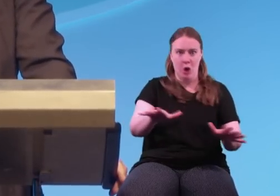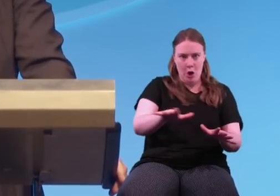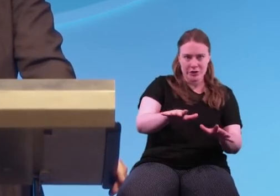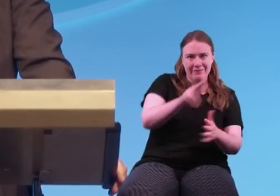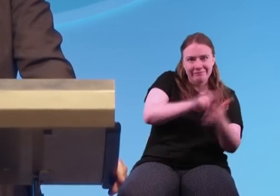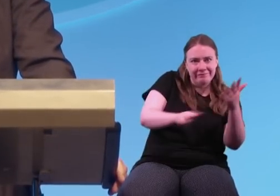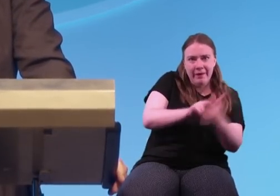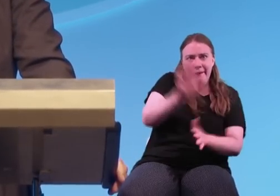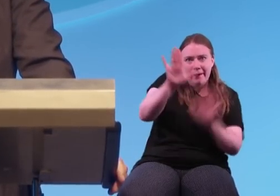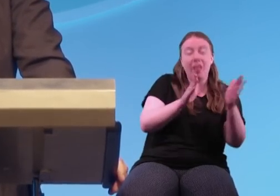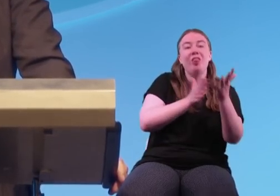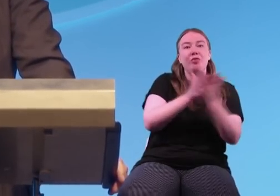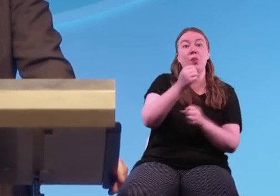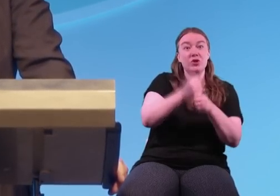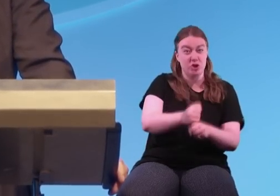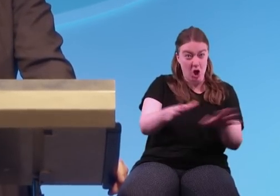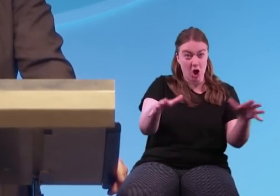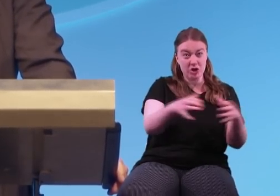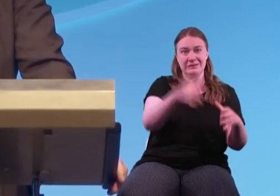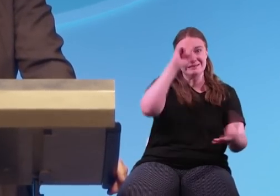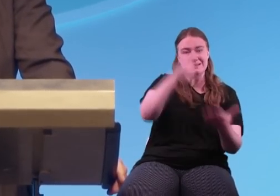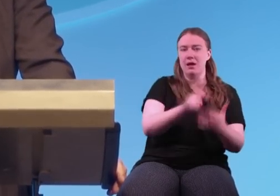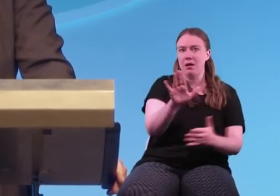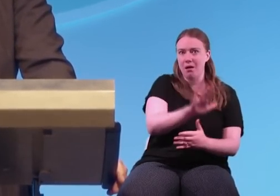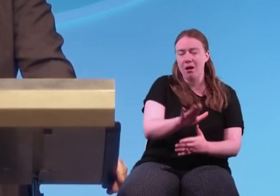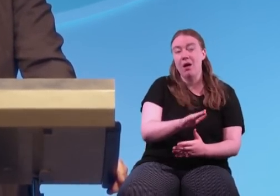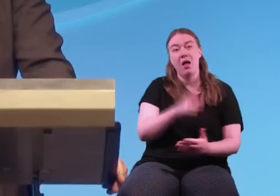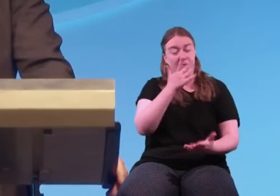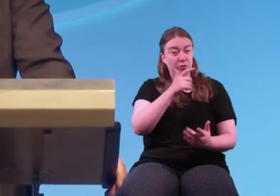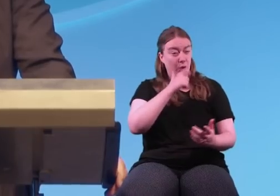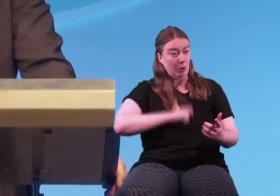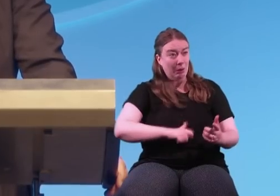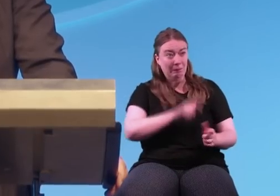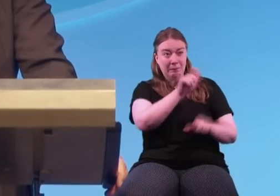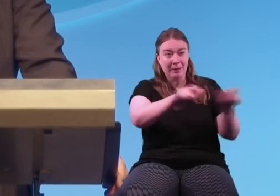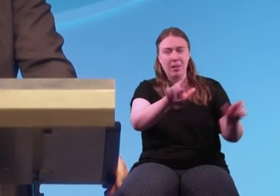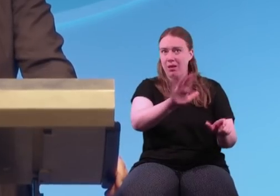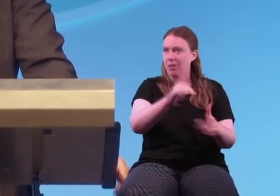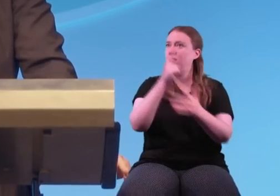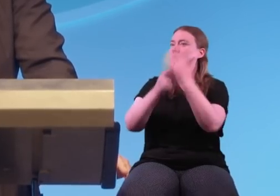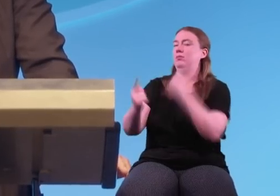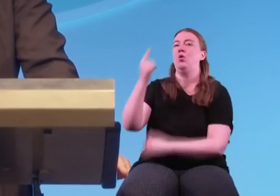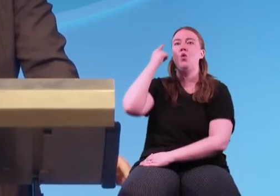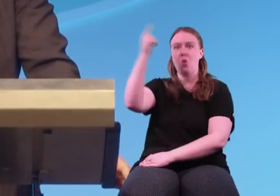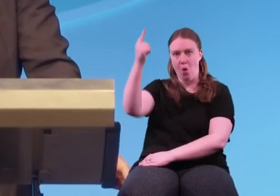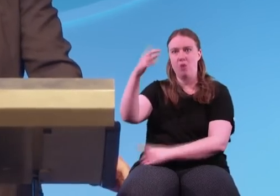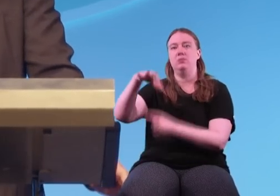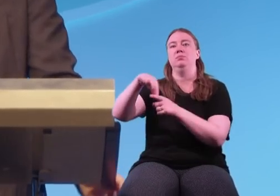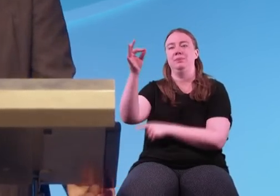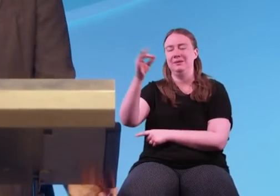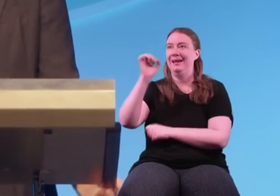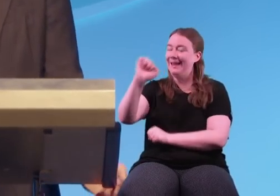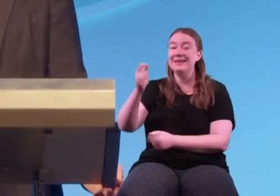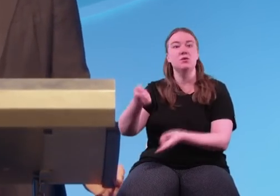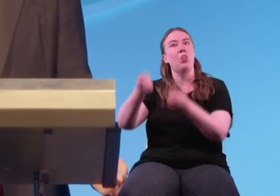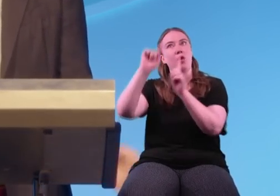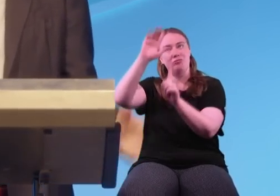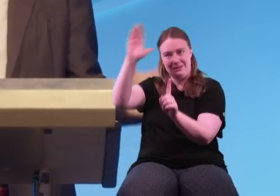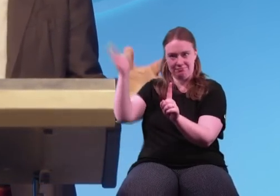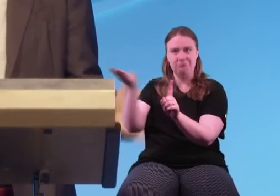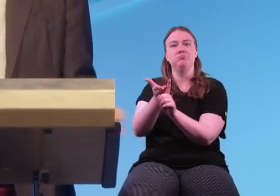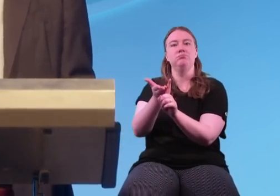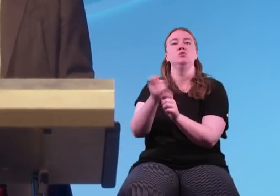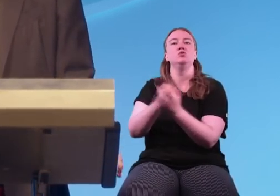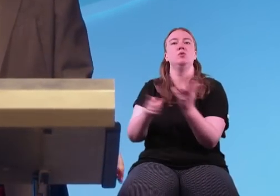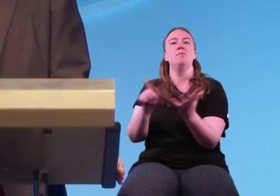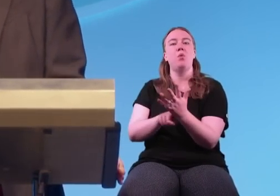the Galatians, appointed by men or by any man. That the apostolic authority that was his and that